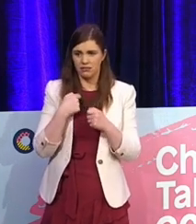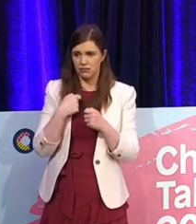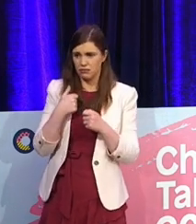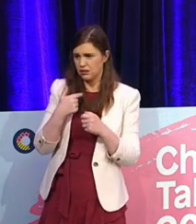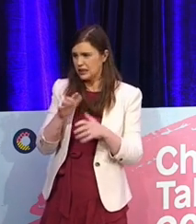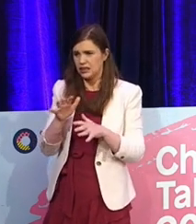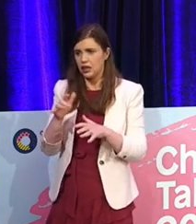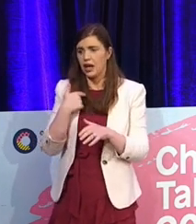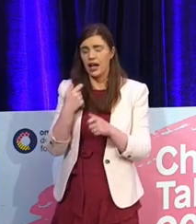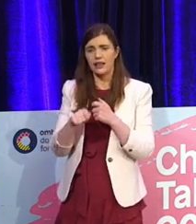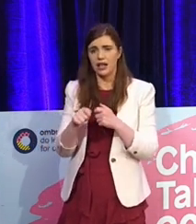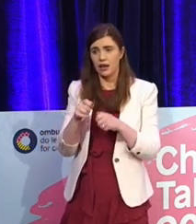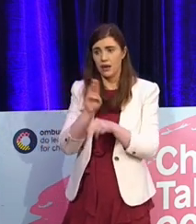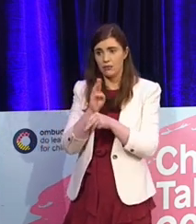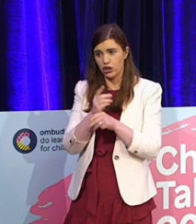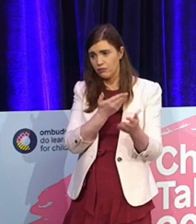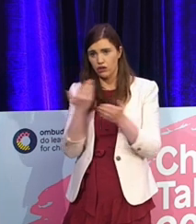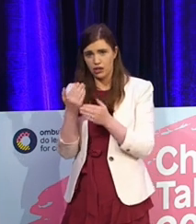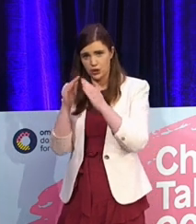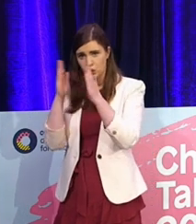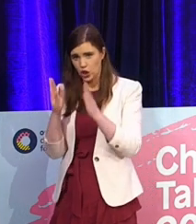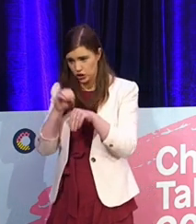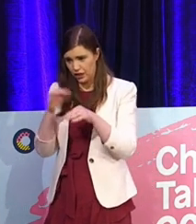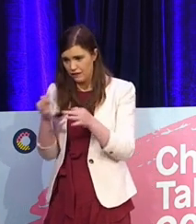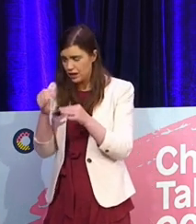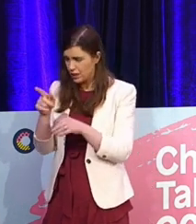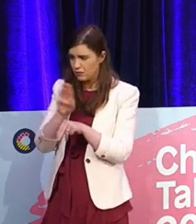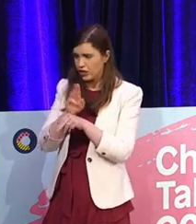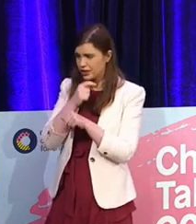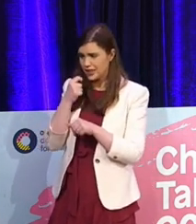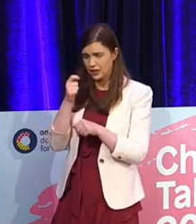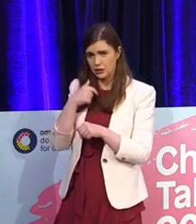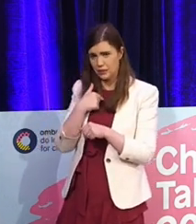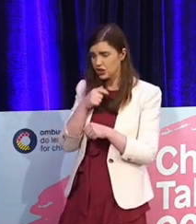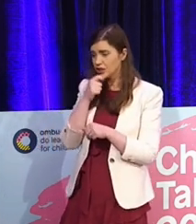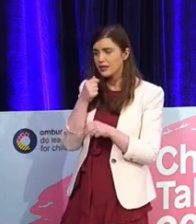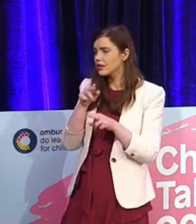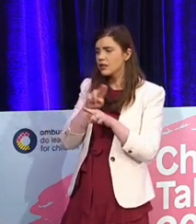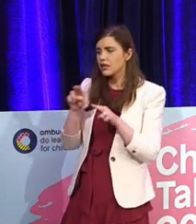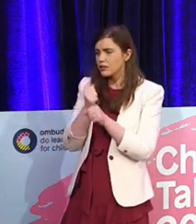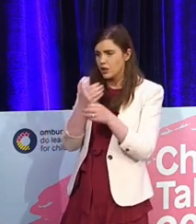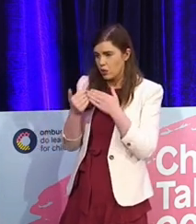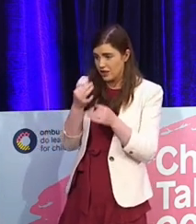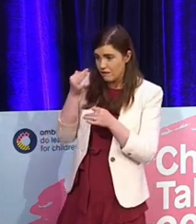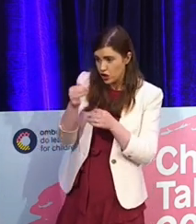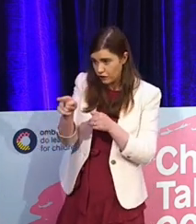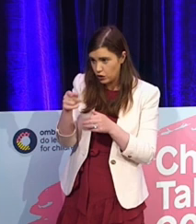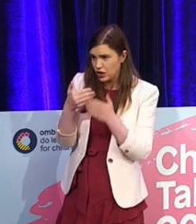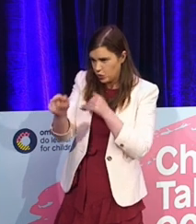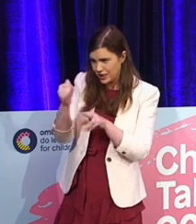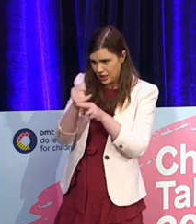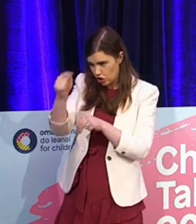mother pulls me into the hut, because we have a hut on our farm, and she says, it's not what's in front of you that's the problem, it's what's in your